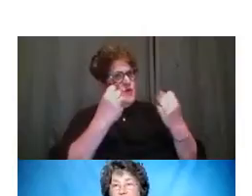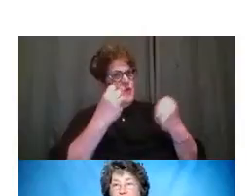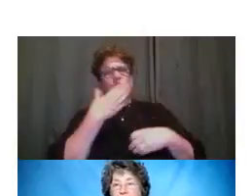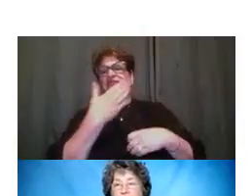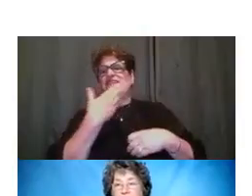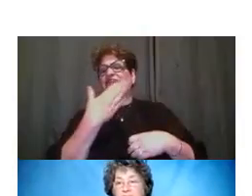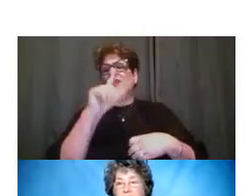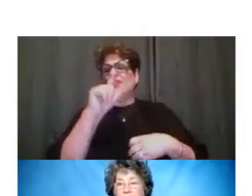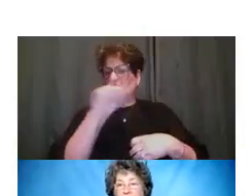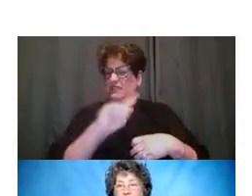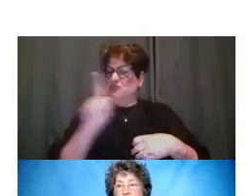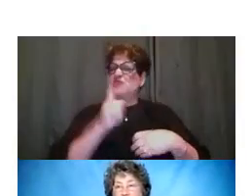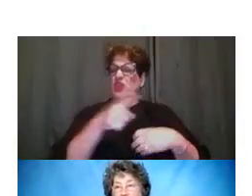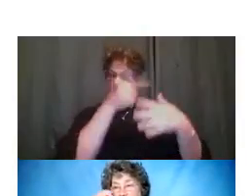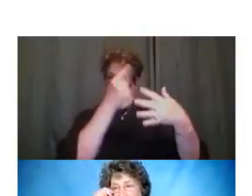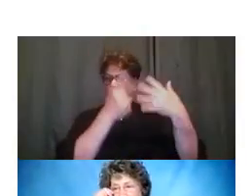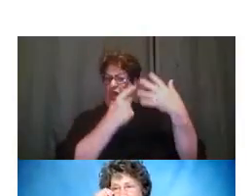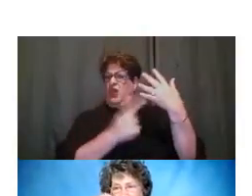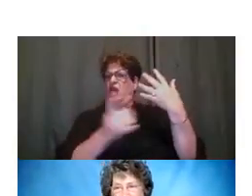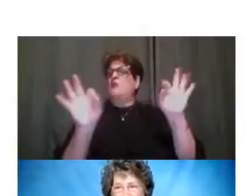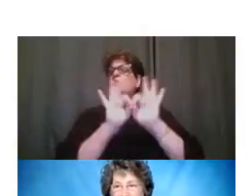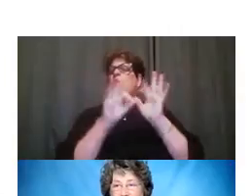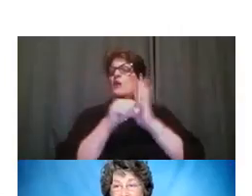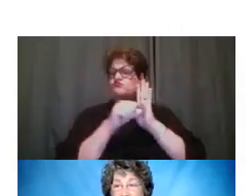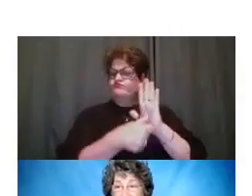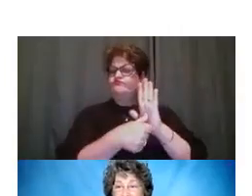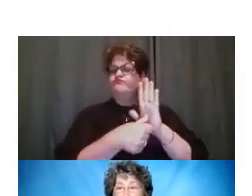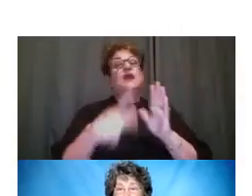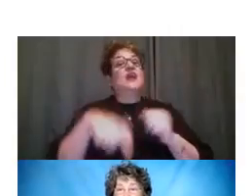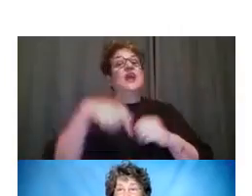important points, all of those. Next slide, please.